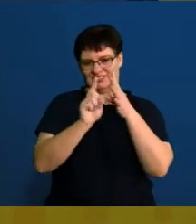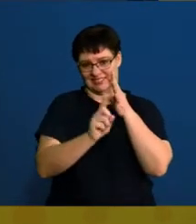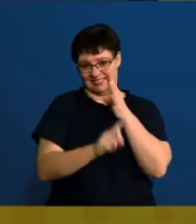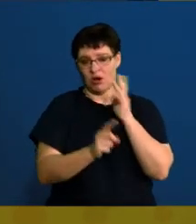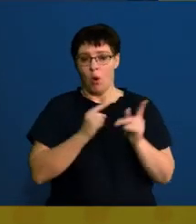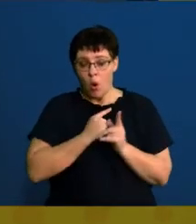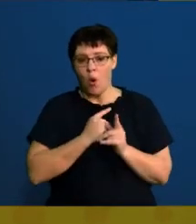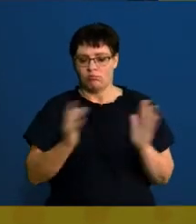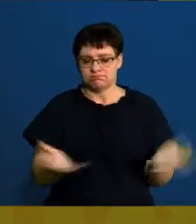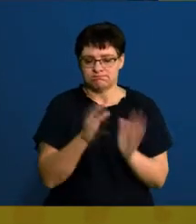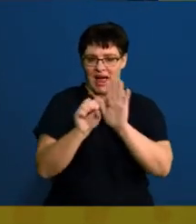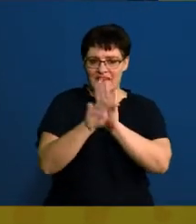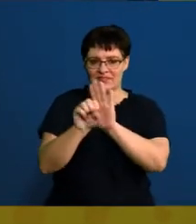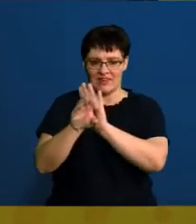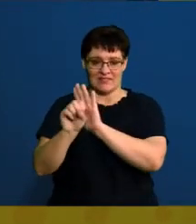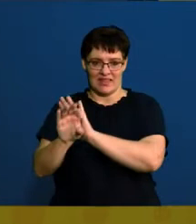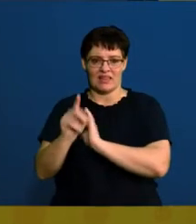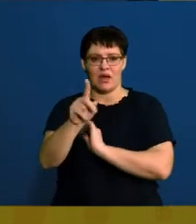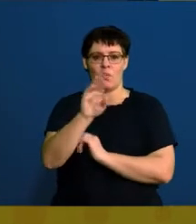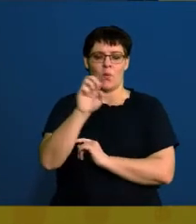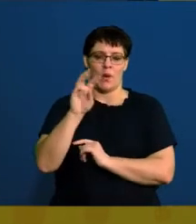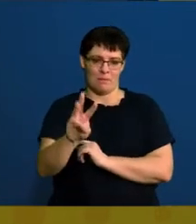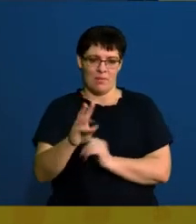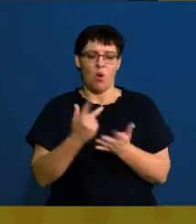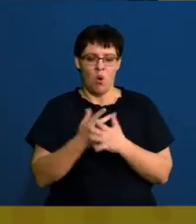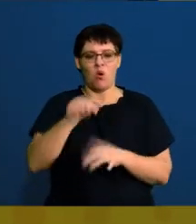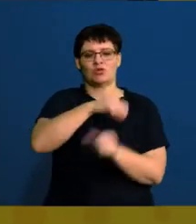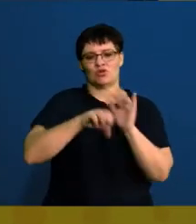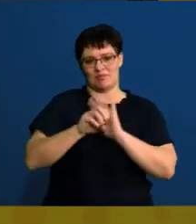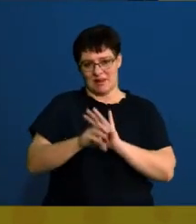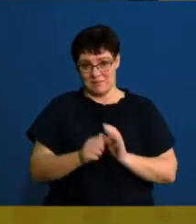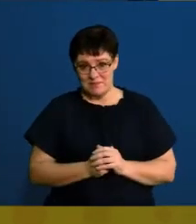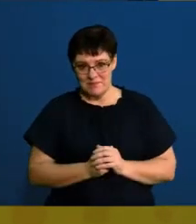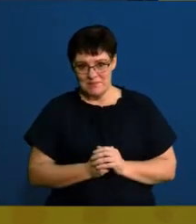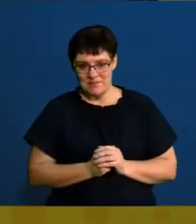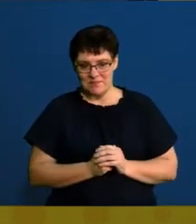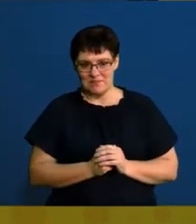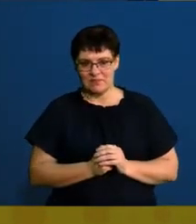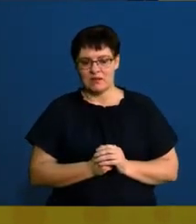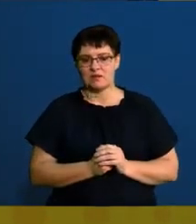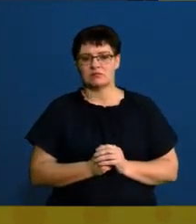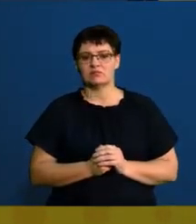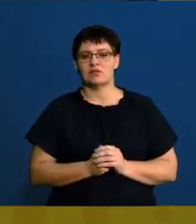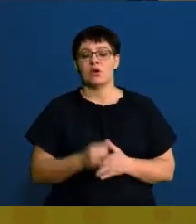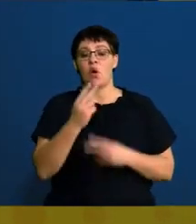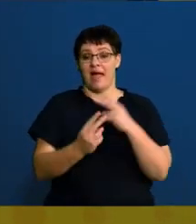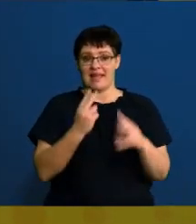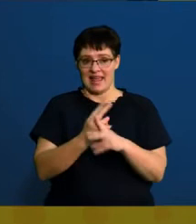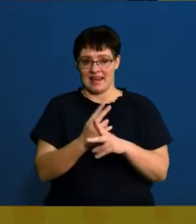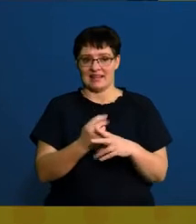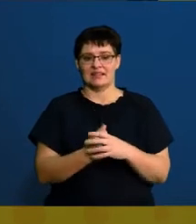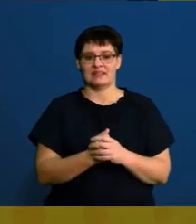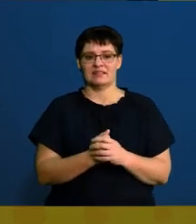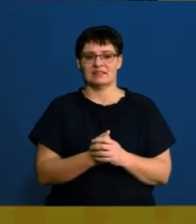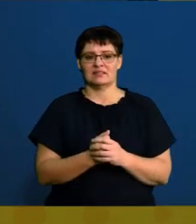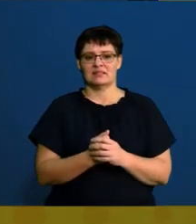their products on their web pages or their social media websites. Okay, so let's go again. So